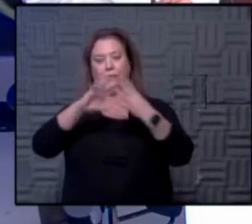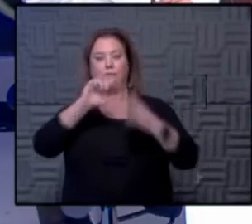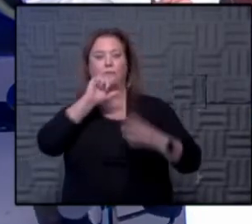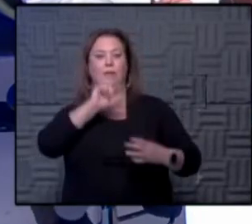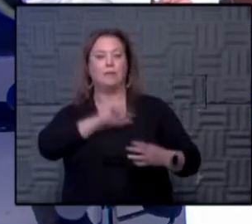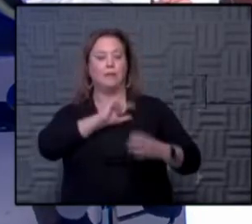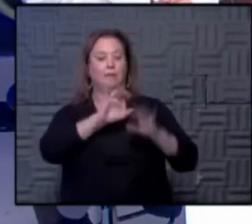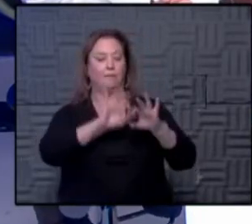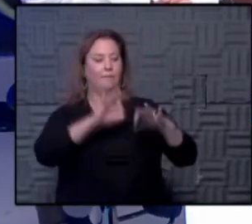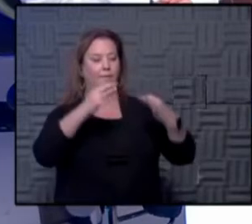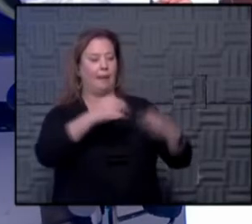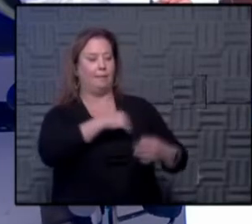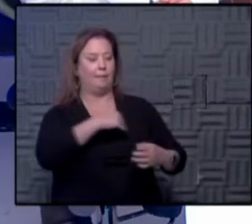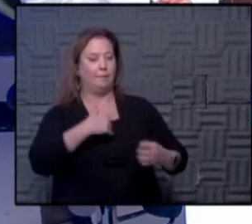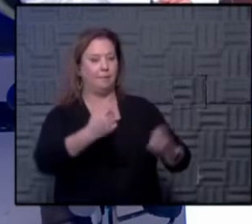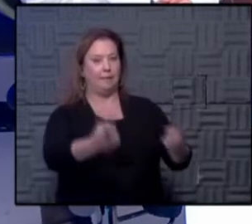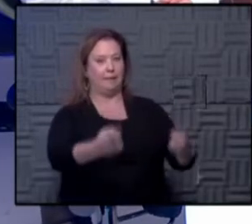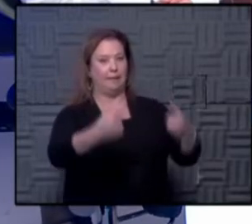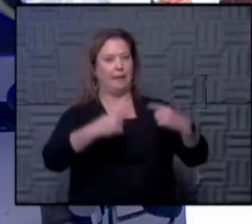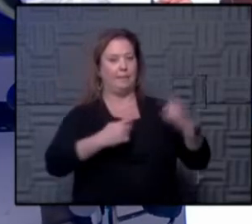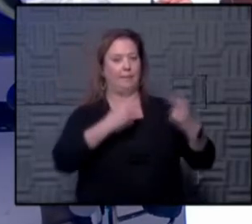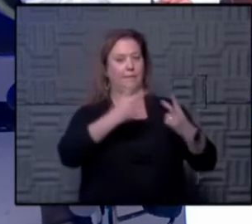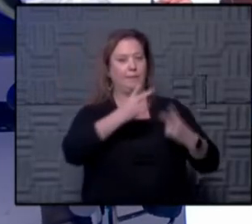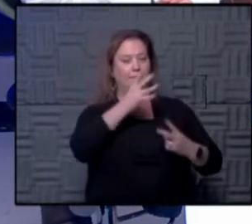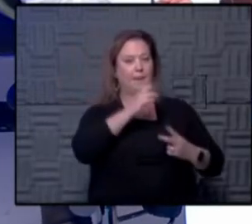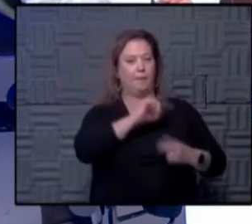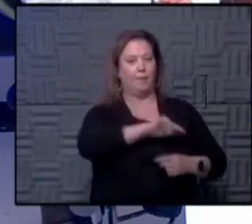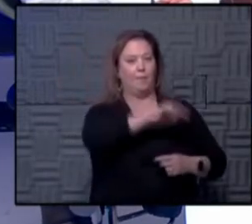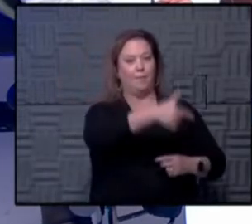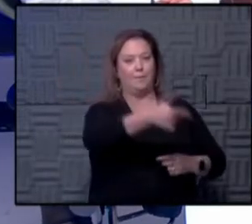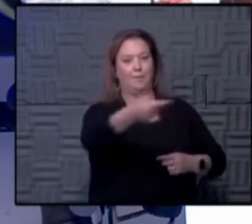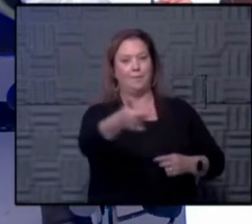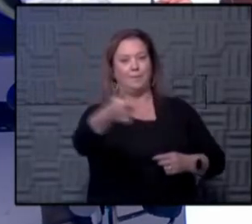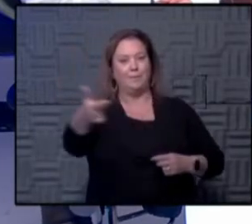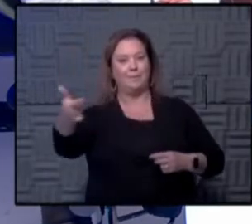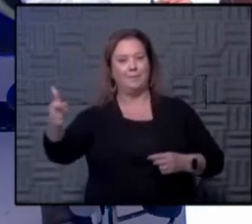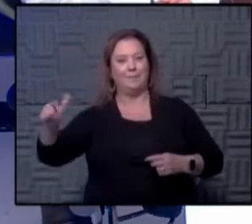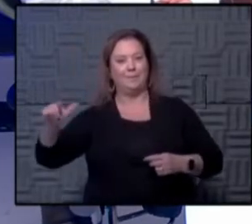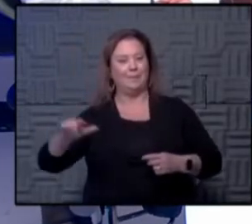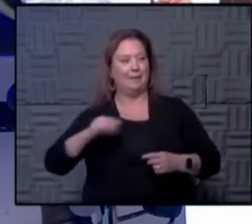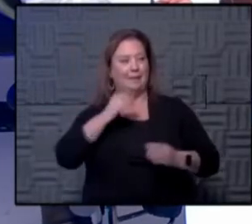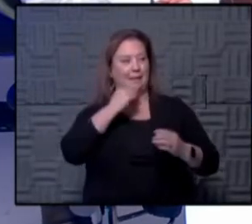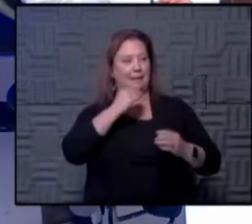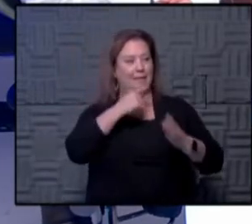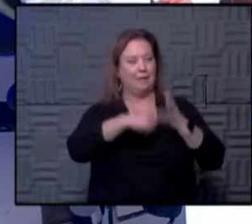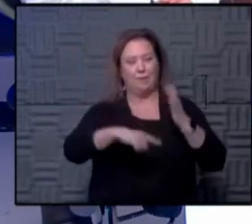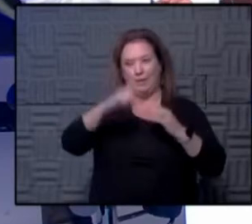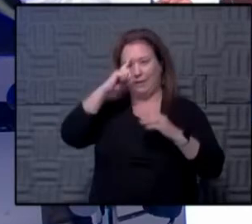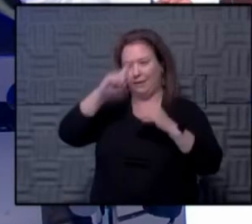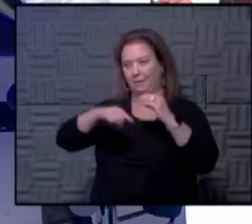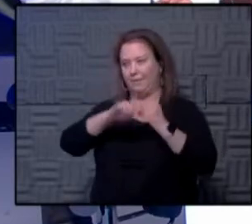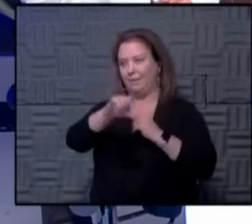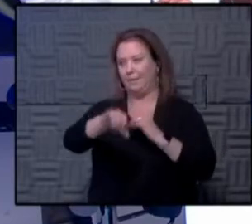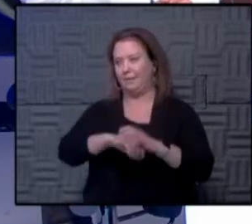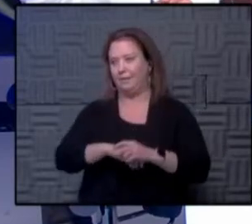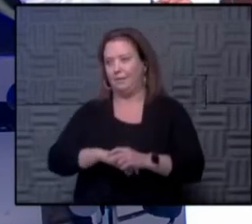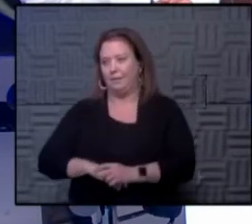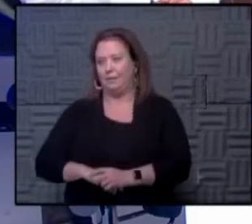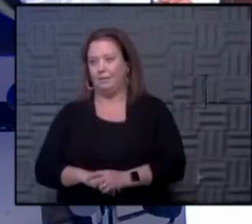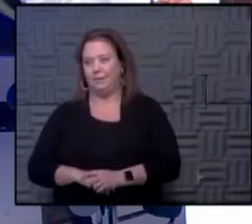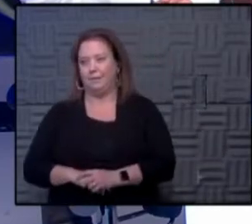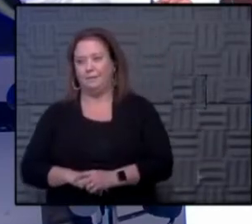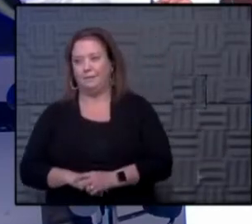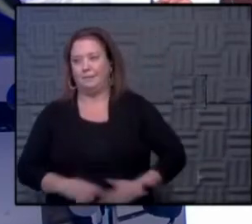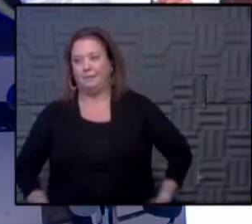with family members so that they can come and visit mom one at a time and eat. What do you think about that? Is that